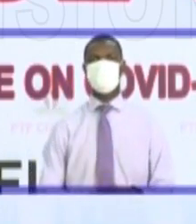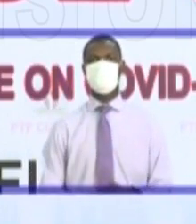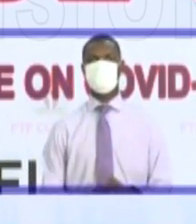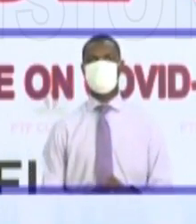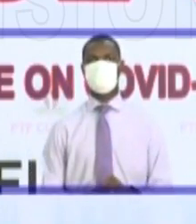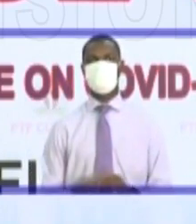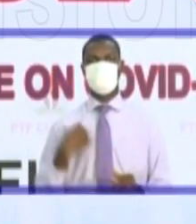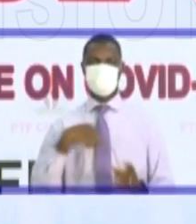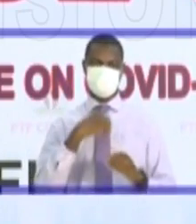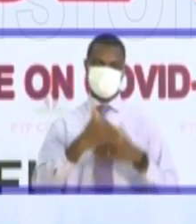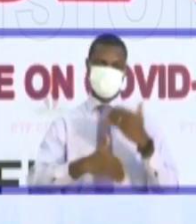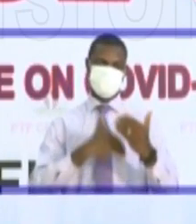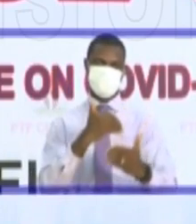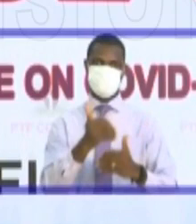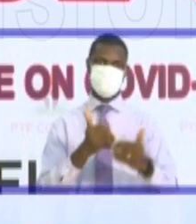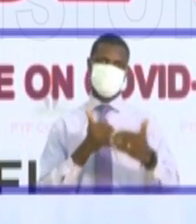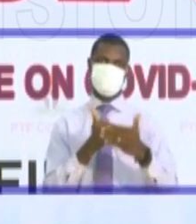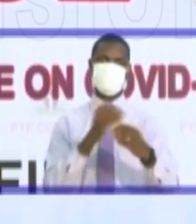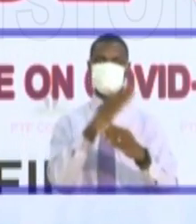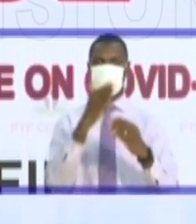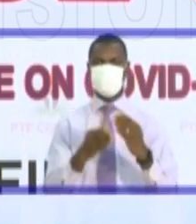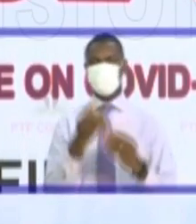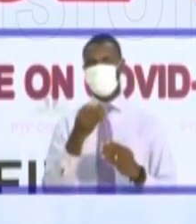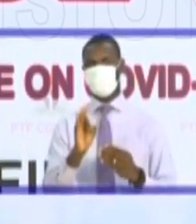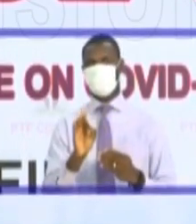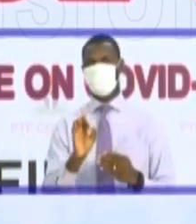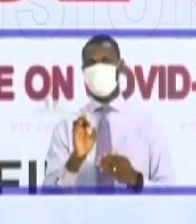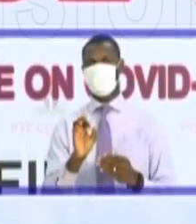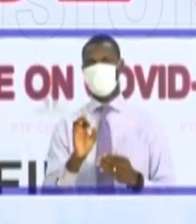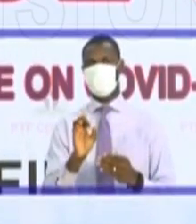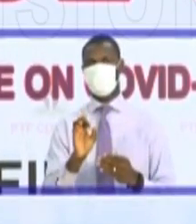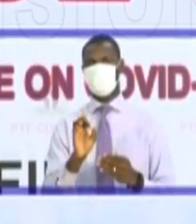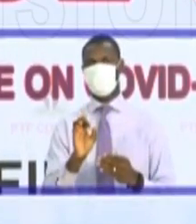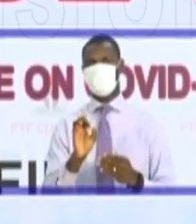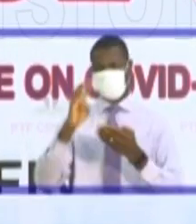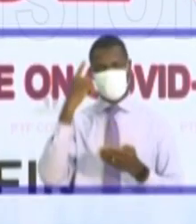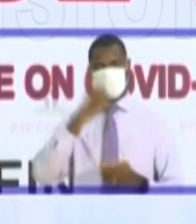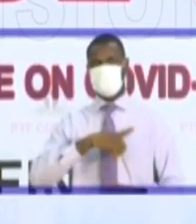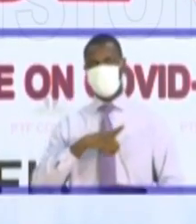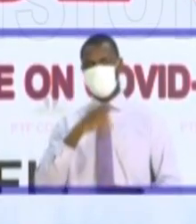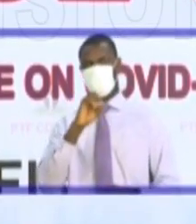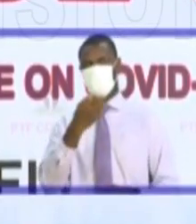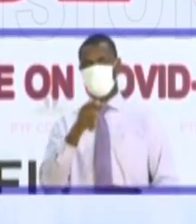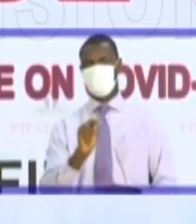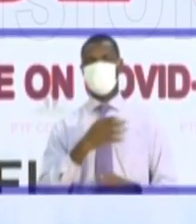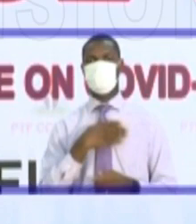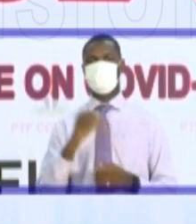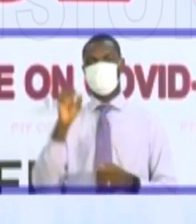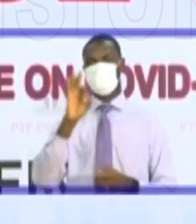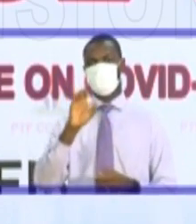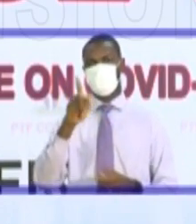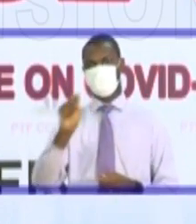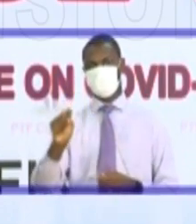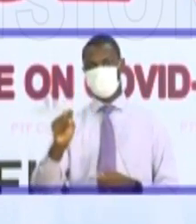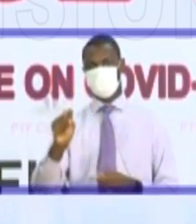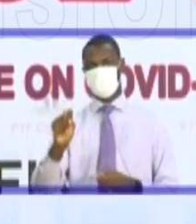As we are gradually moving towards the end of week four of the lockdown for Lagos, Ogun, as well